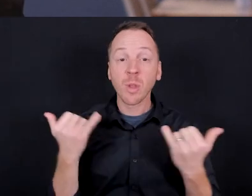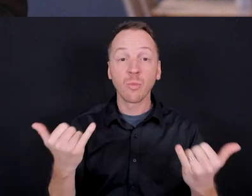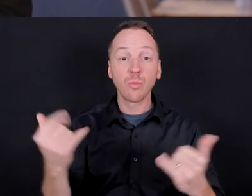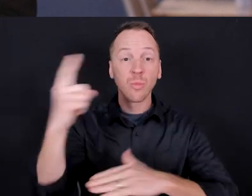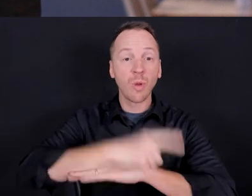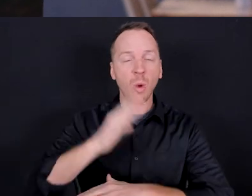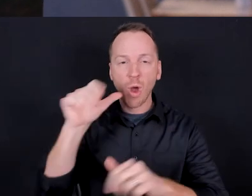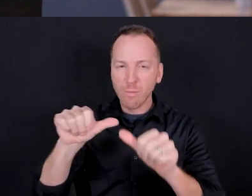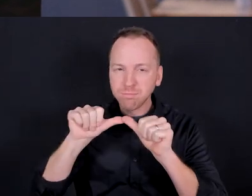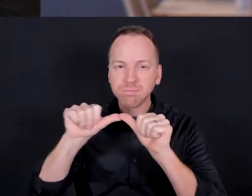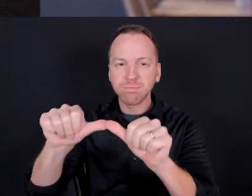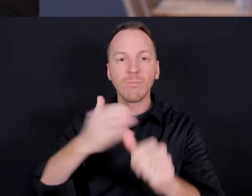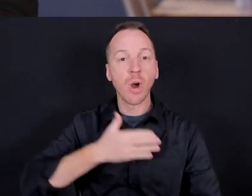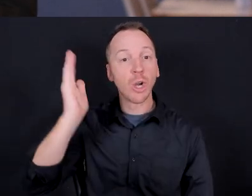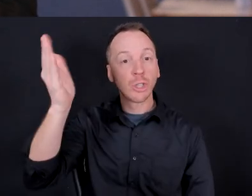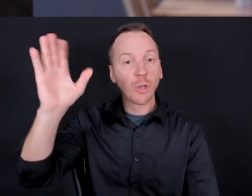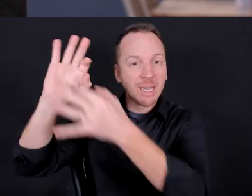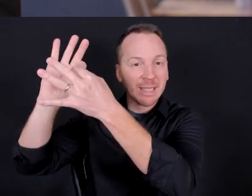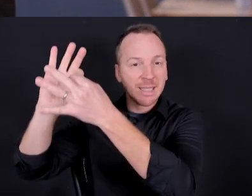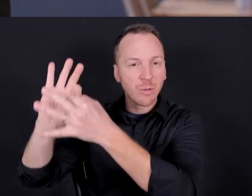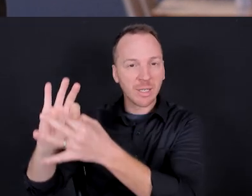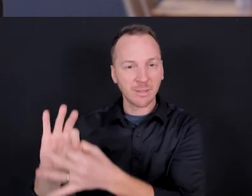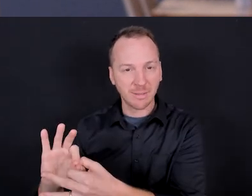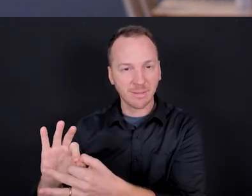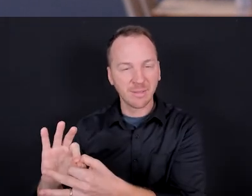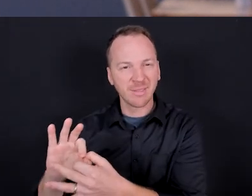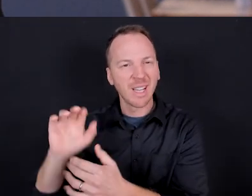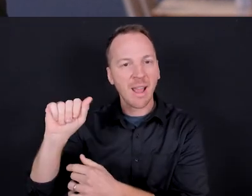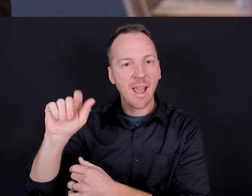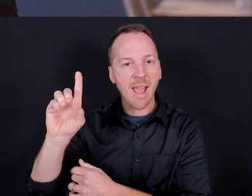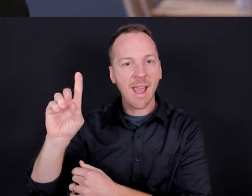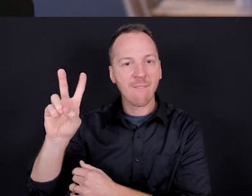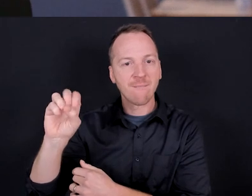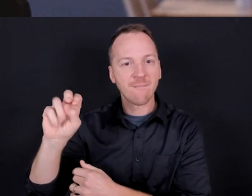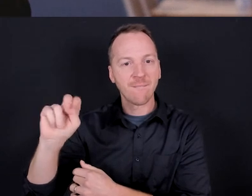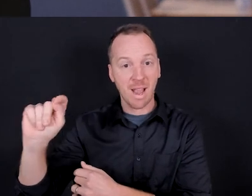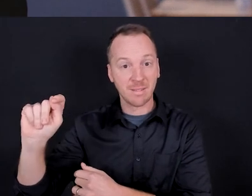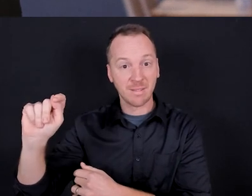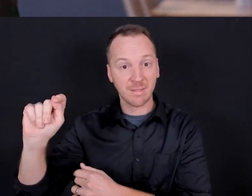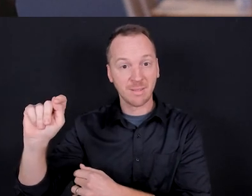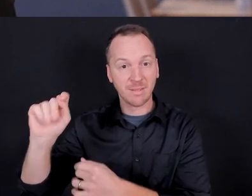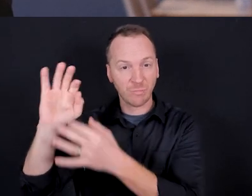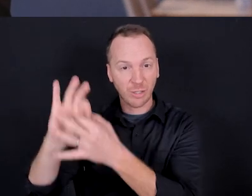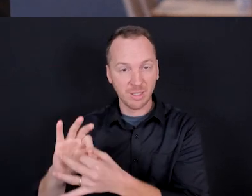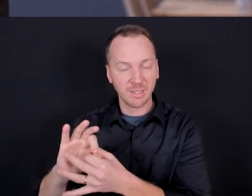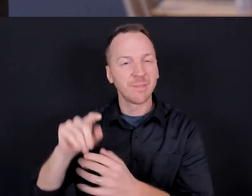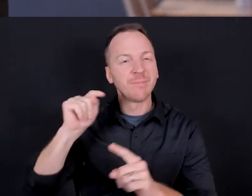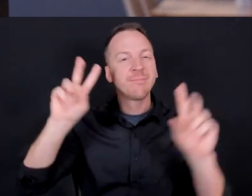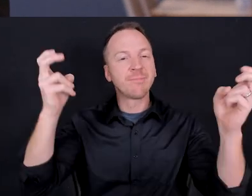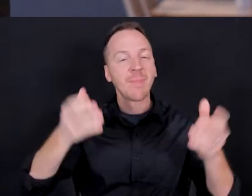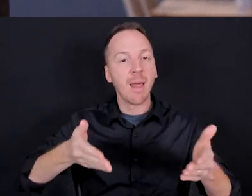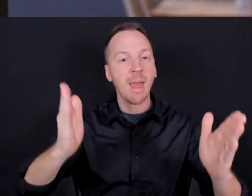Today we're going to be continuing our sermon series. It's an Advent sermon series that has been entitled, Let Every Heart Prepare.